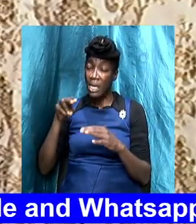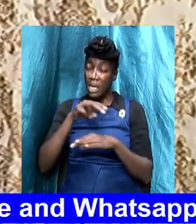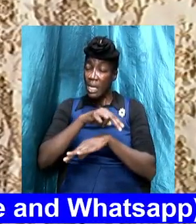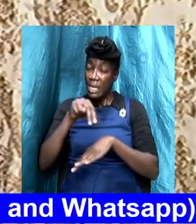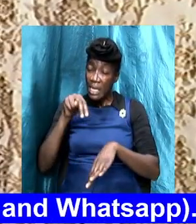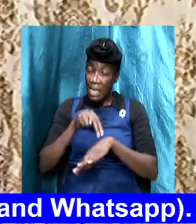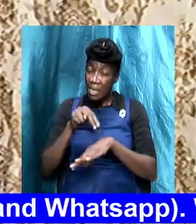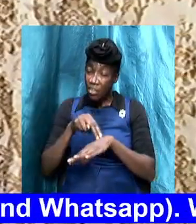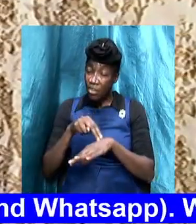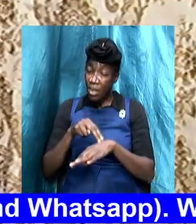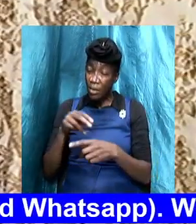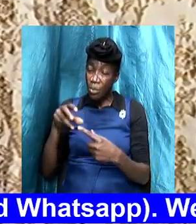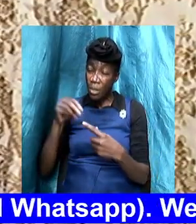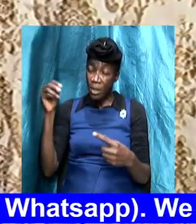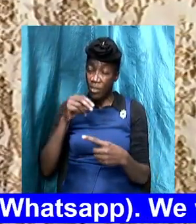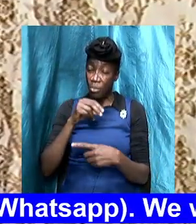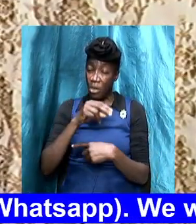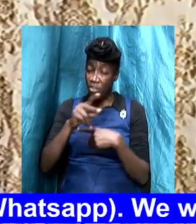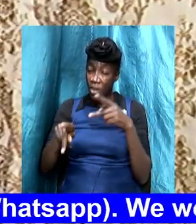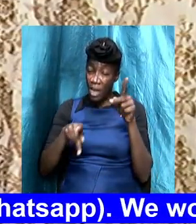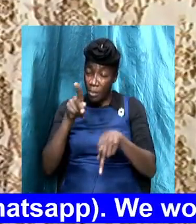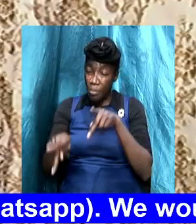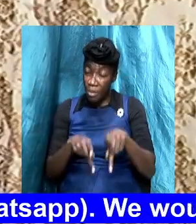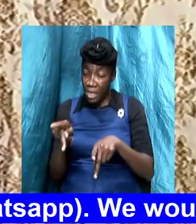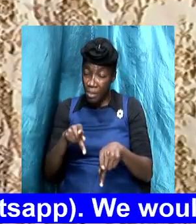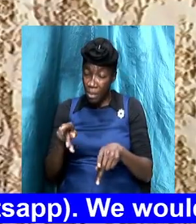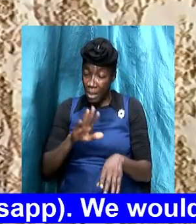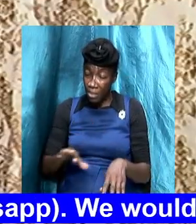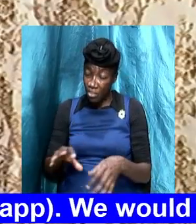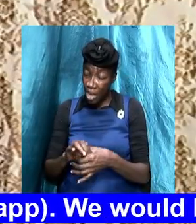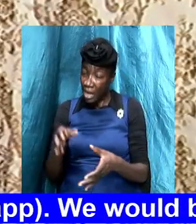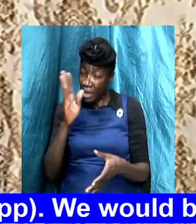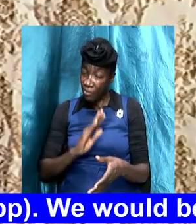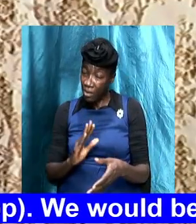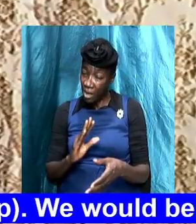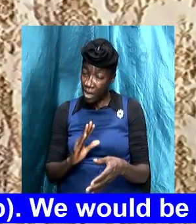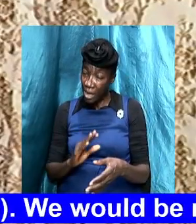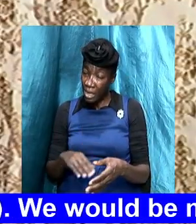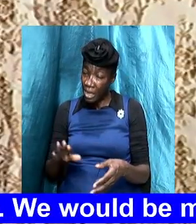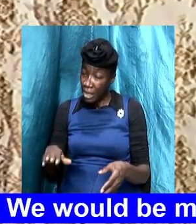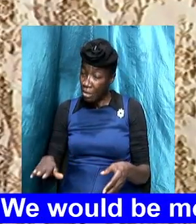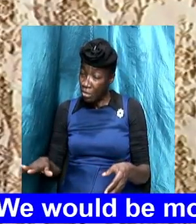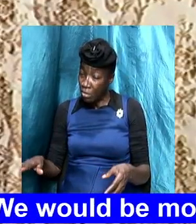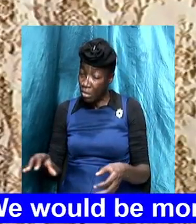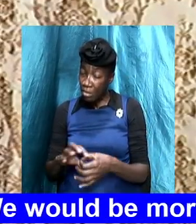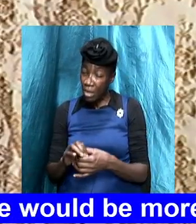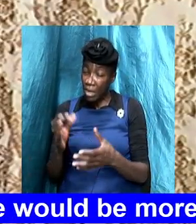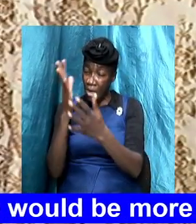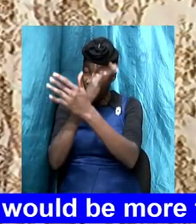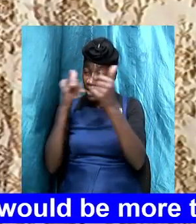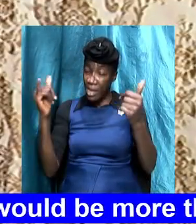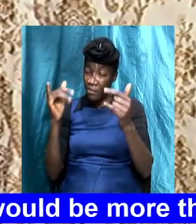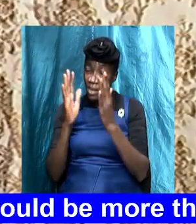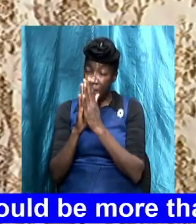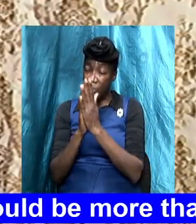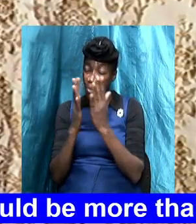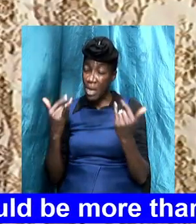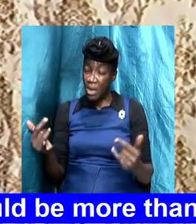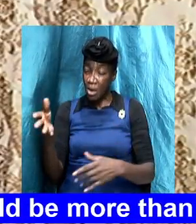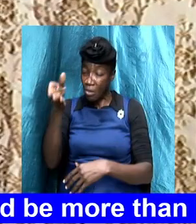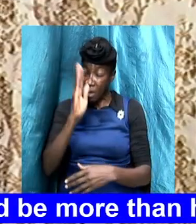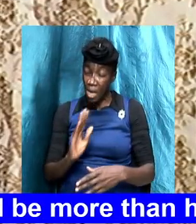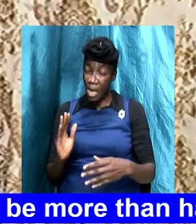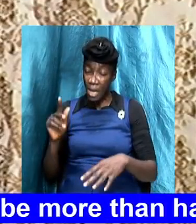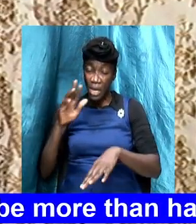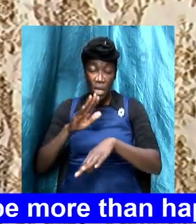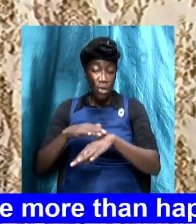people, that we are a child of God, that we are citizens of heaven. Hallelujah. I pray right now, God, that you'll touch our lives. Help